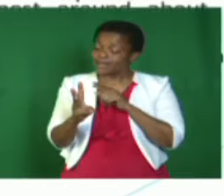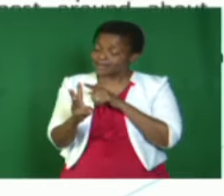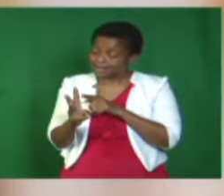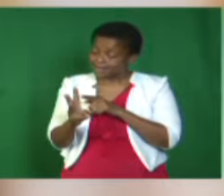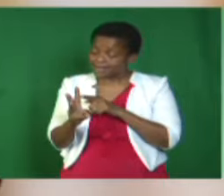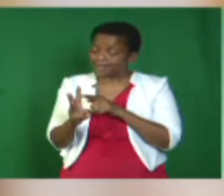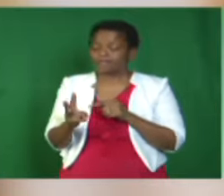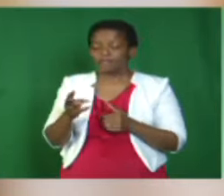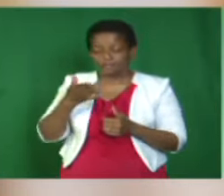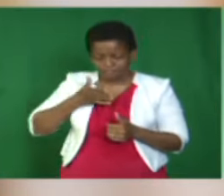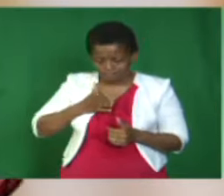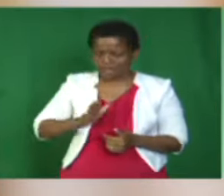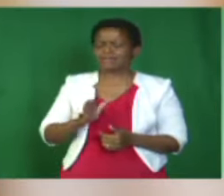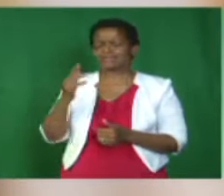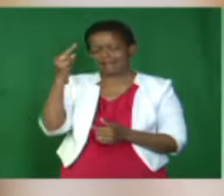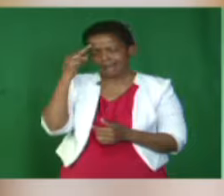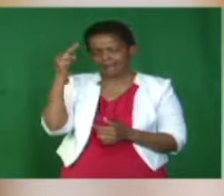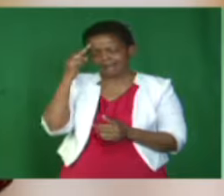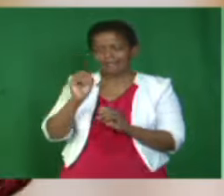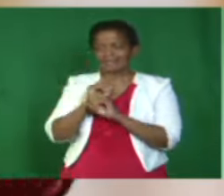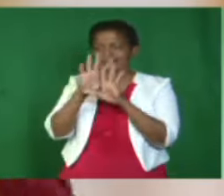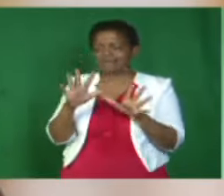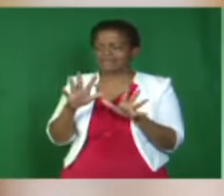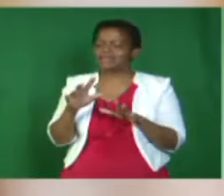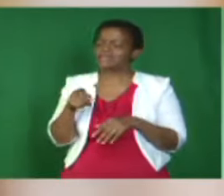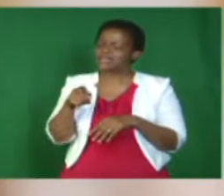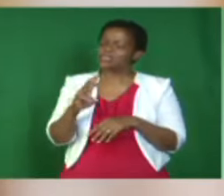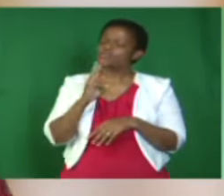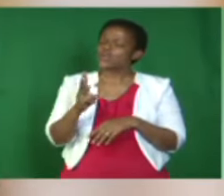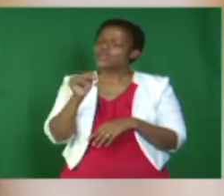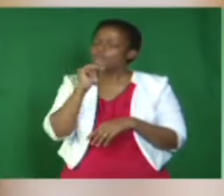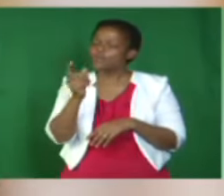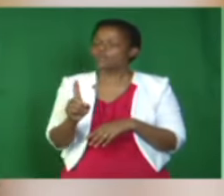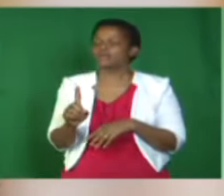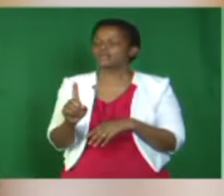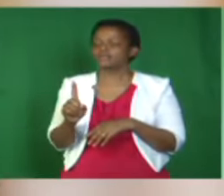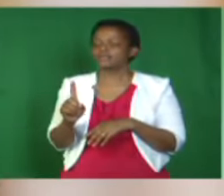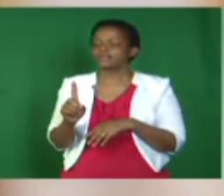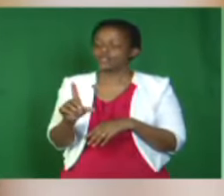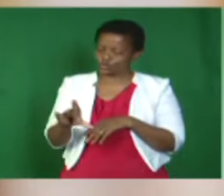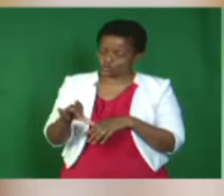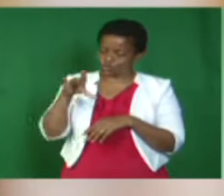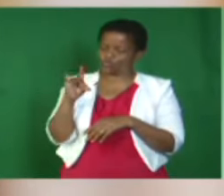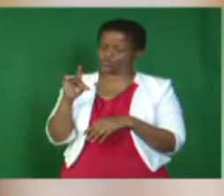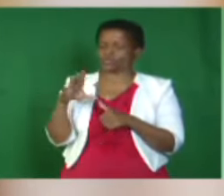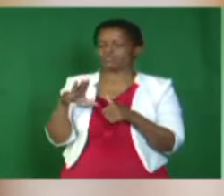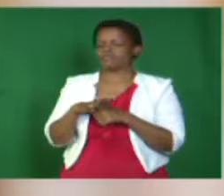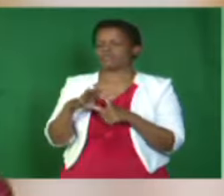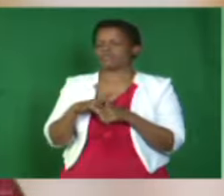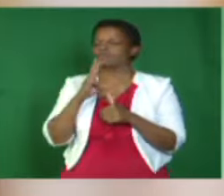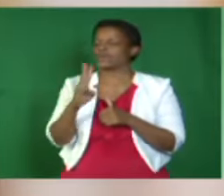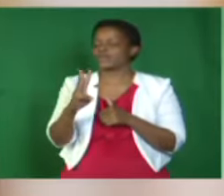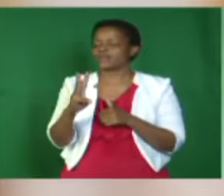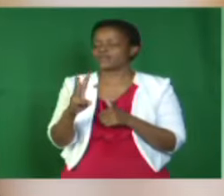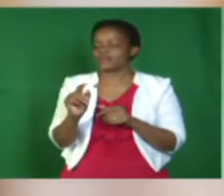word, when it is simplified, it may mean something like this. So you first identify the keywords, you underline